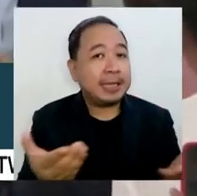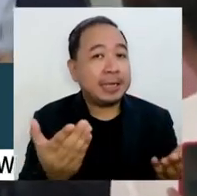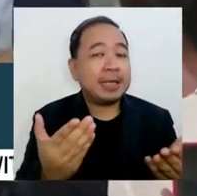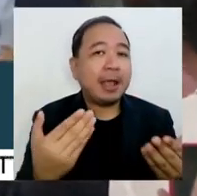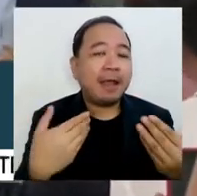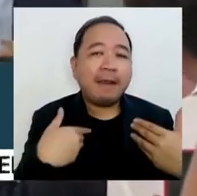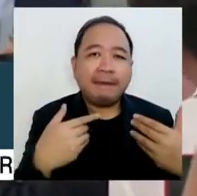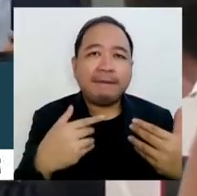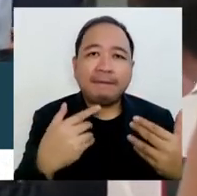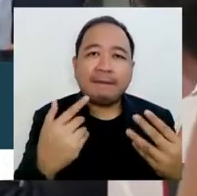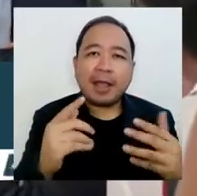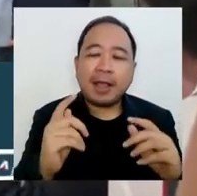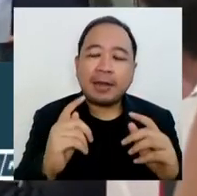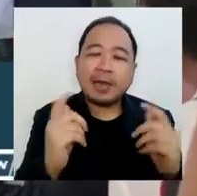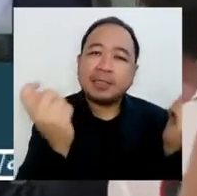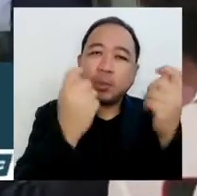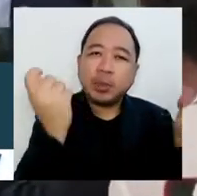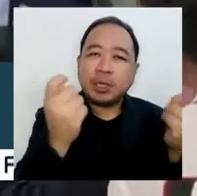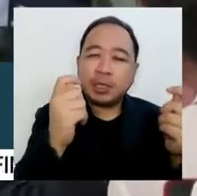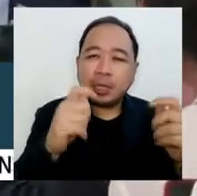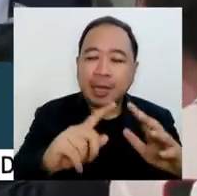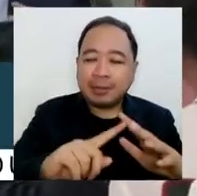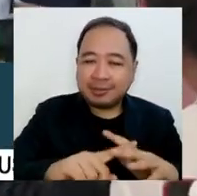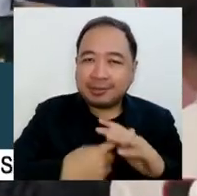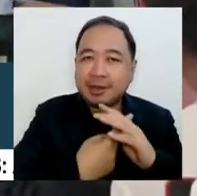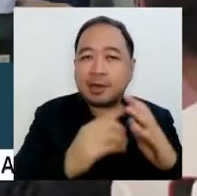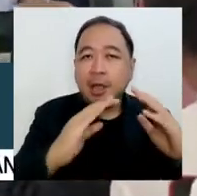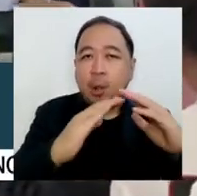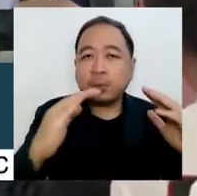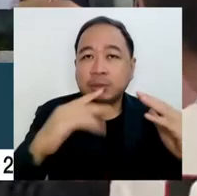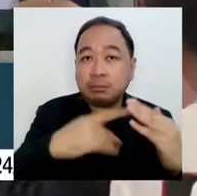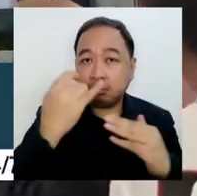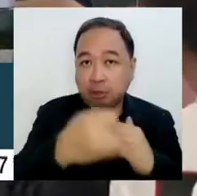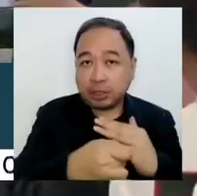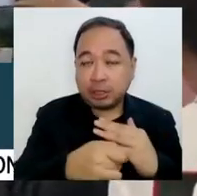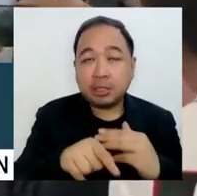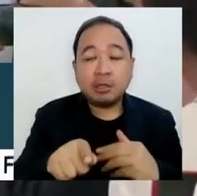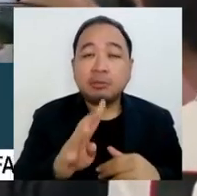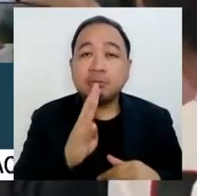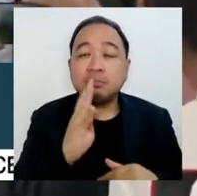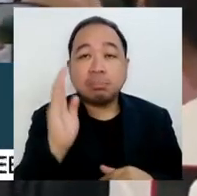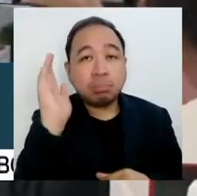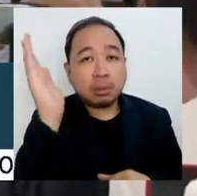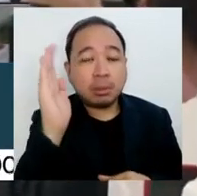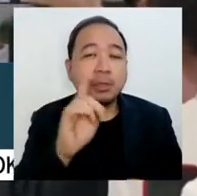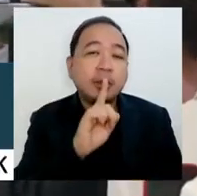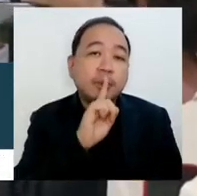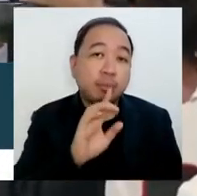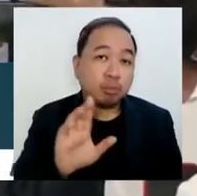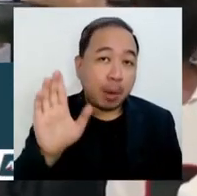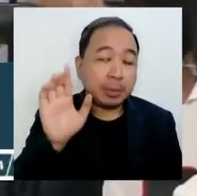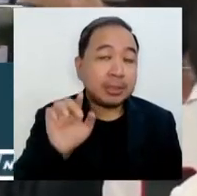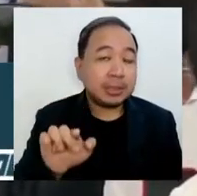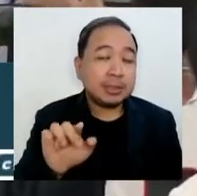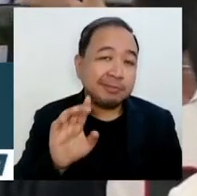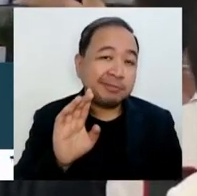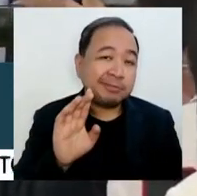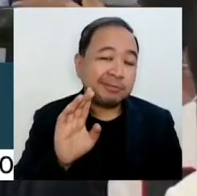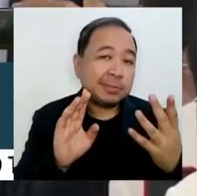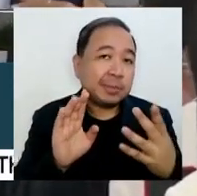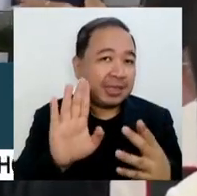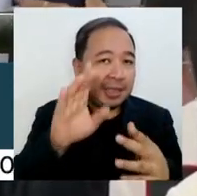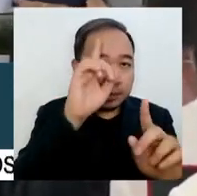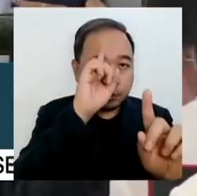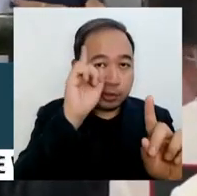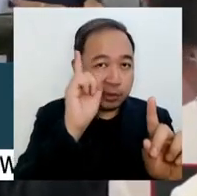groundbreaking ceremony of a housing project here. In his speech here, Carmina, he promised that his